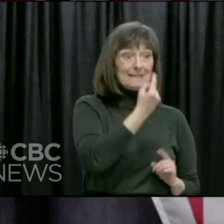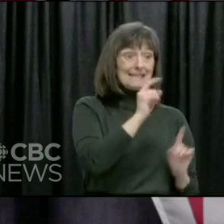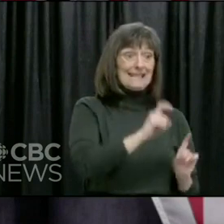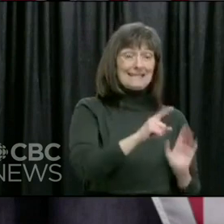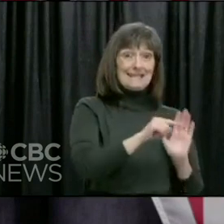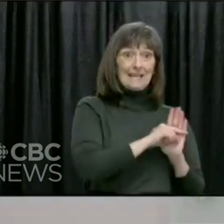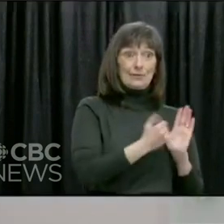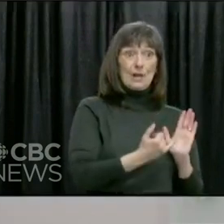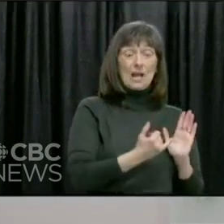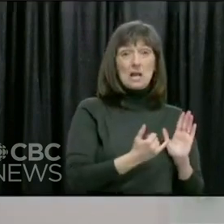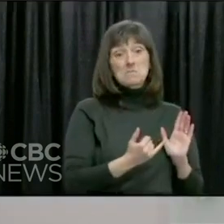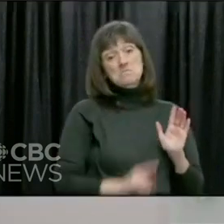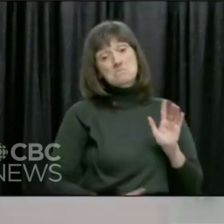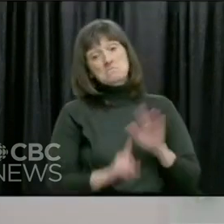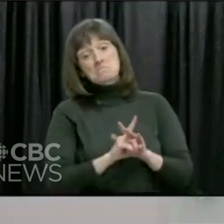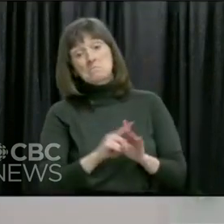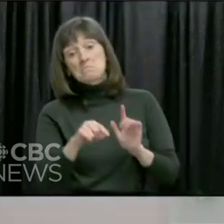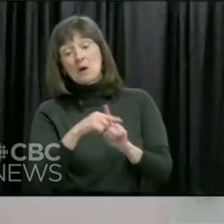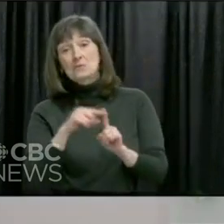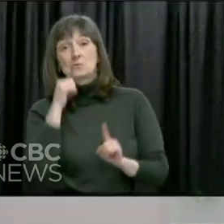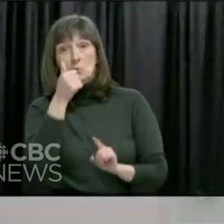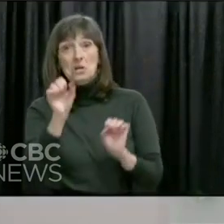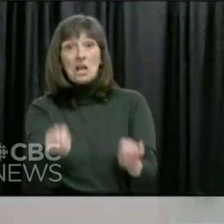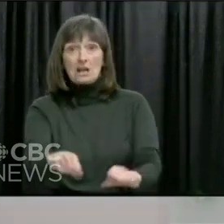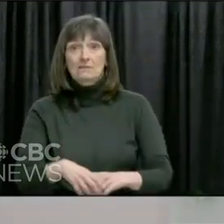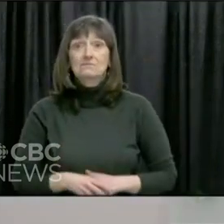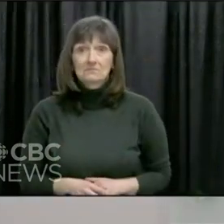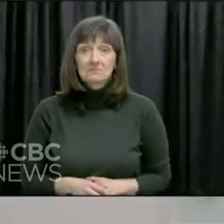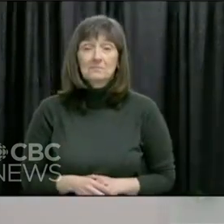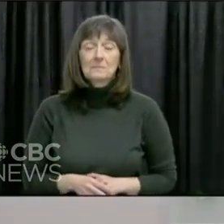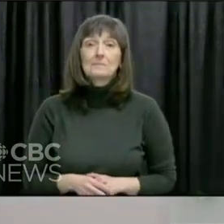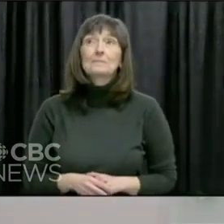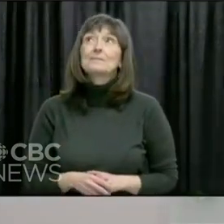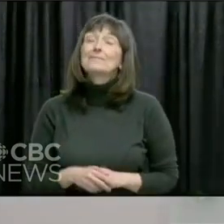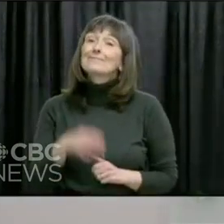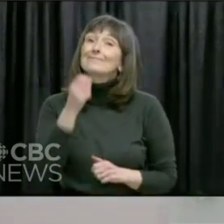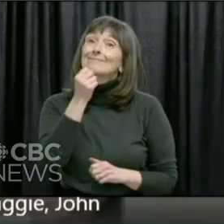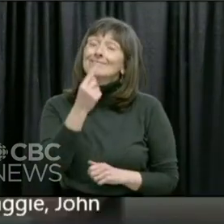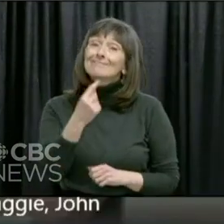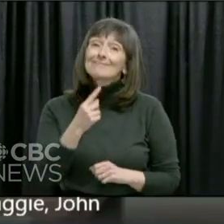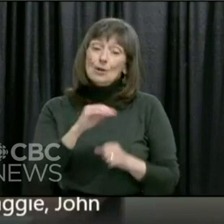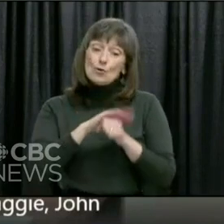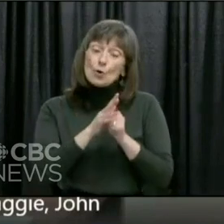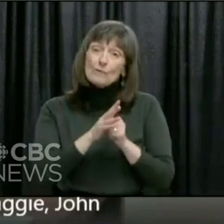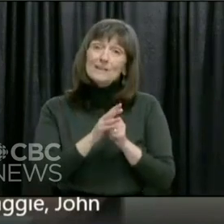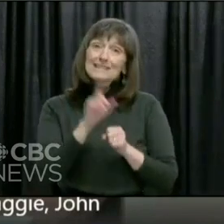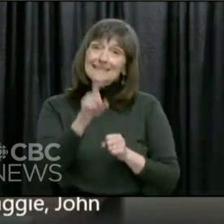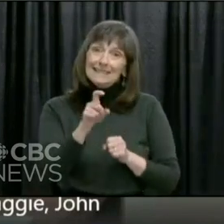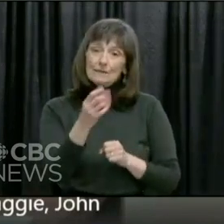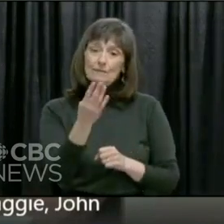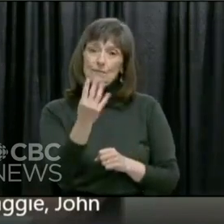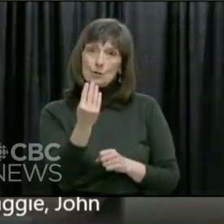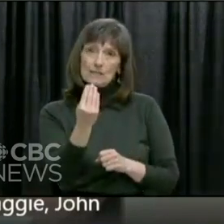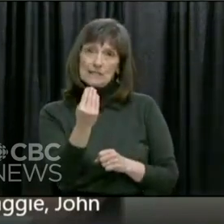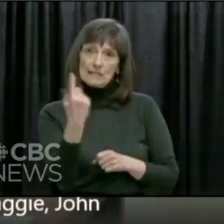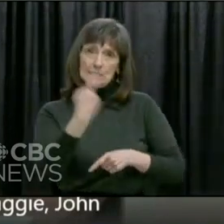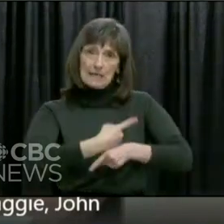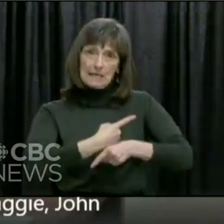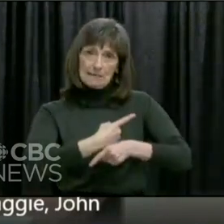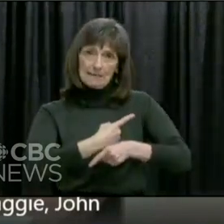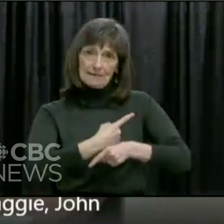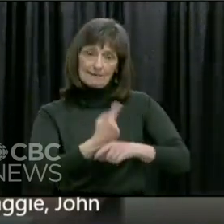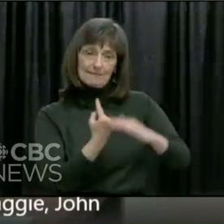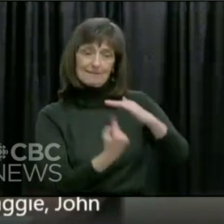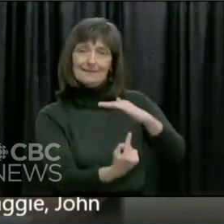The only sure screening test for COVID-19, Peter, is 14 days of isolation. And I think attempts to find a